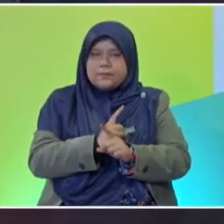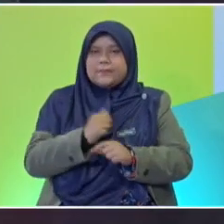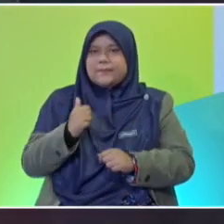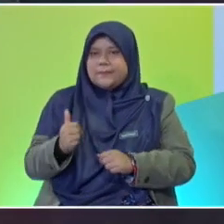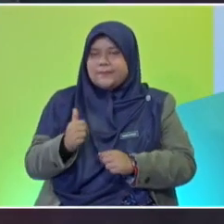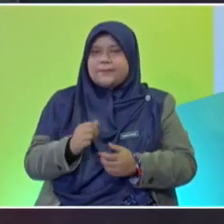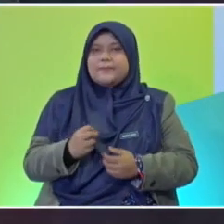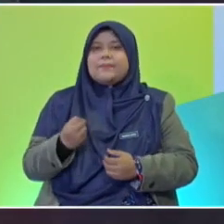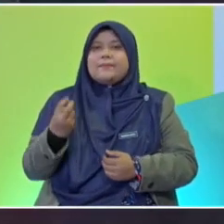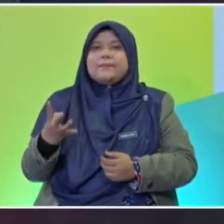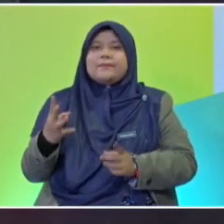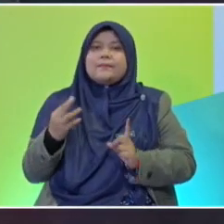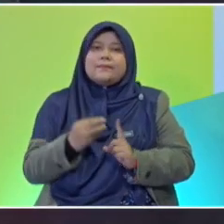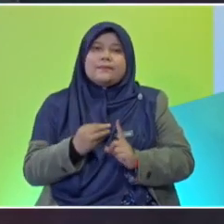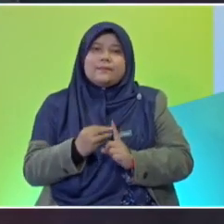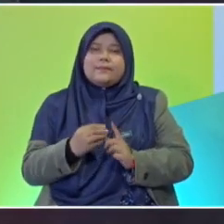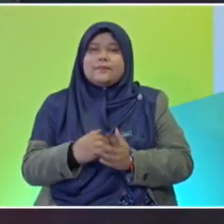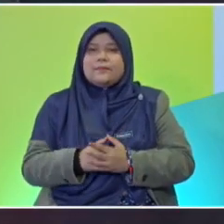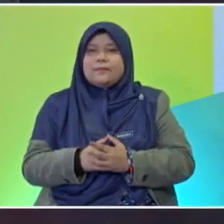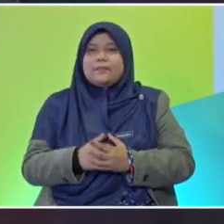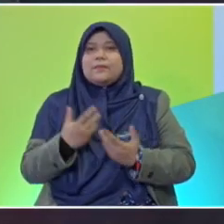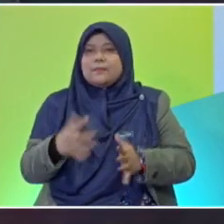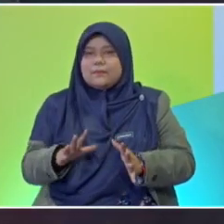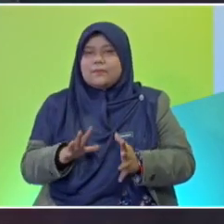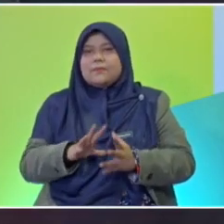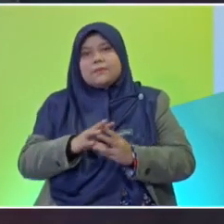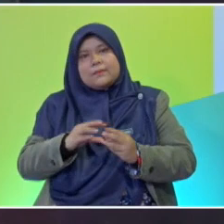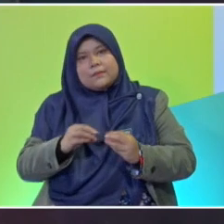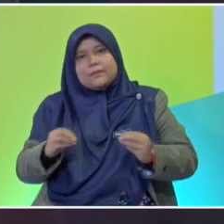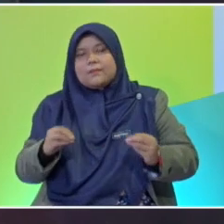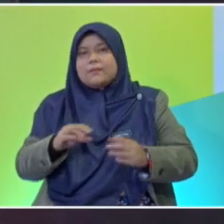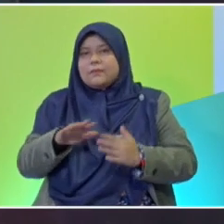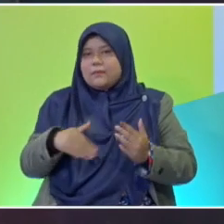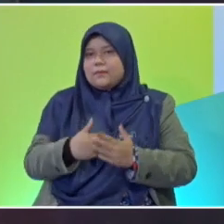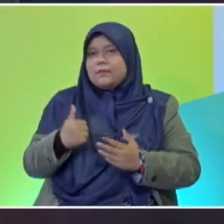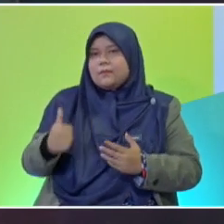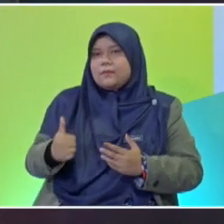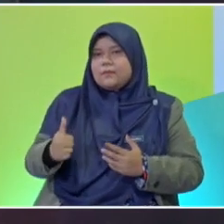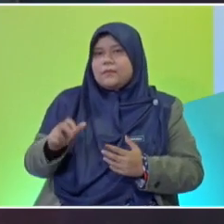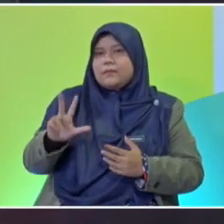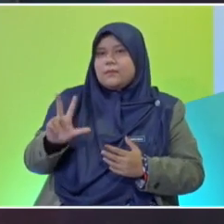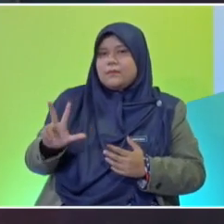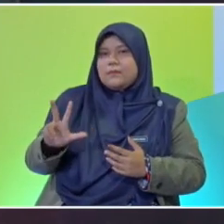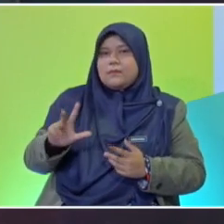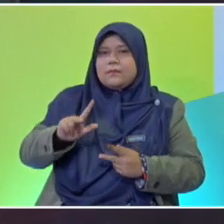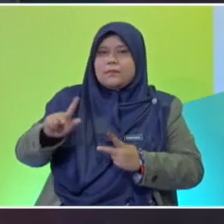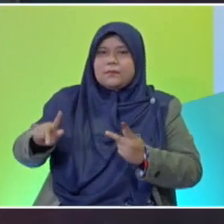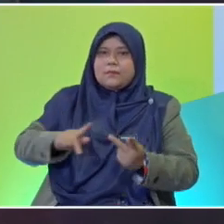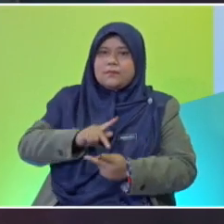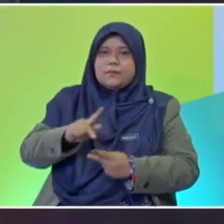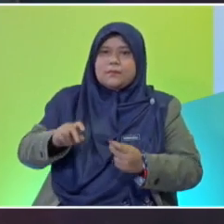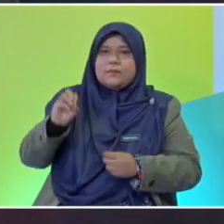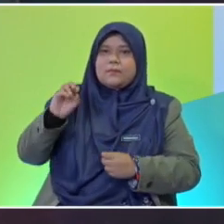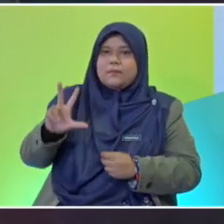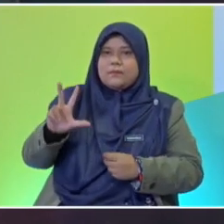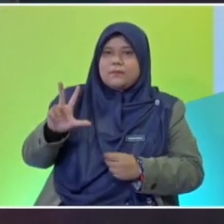how many marks do I get, Okay. teacher? Since you have done both Yeah. ways, I think you deserve 3 times 2